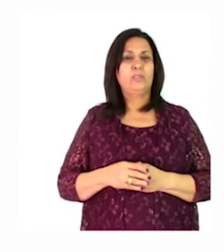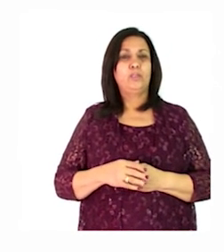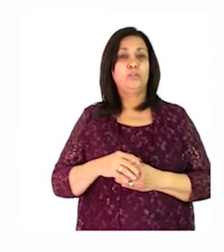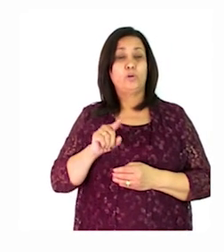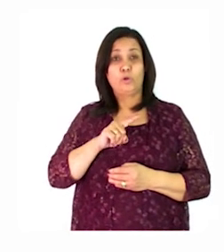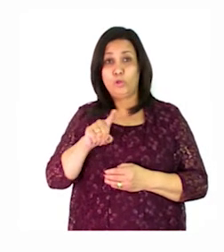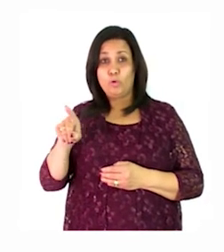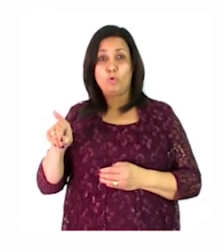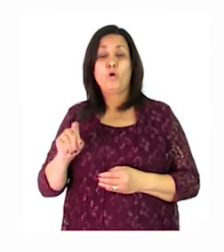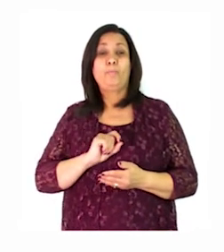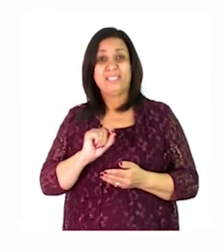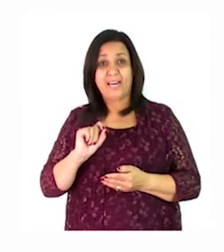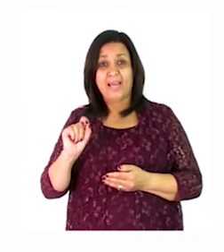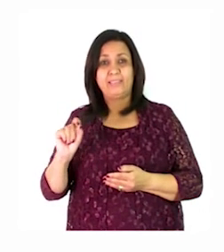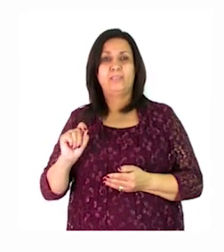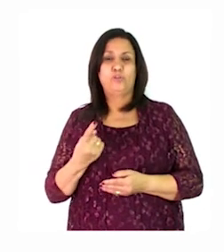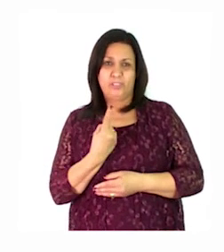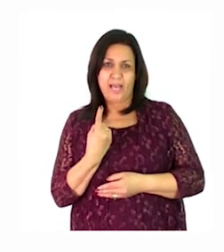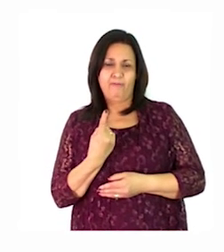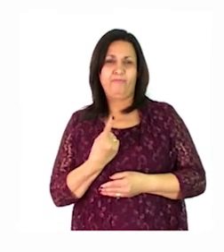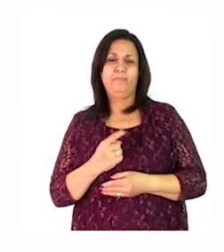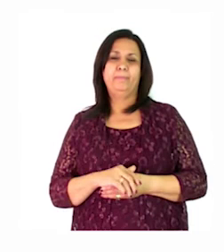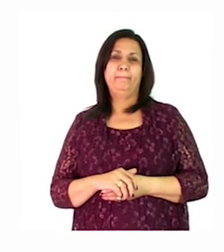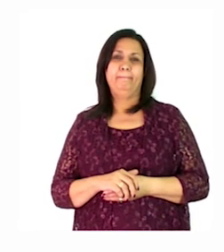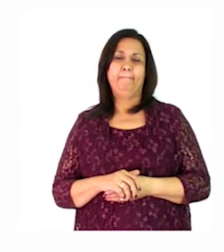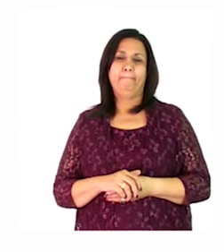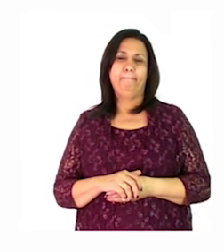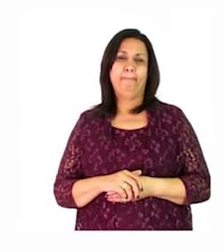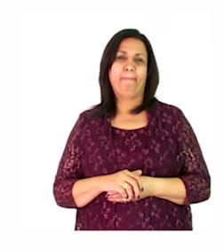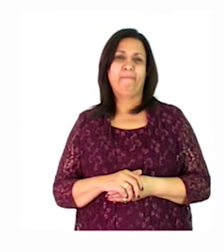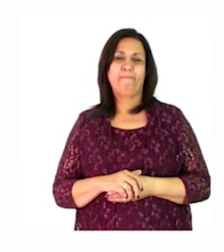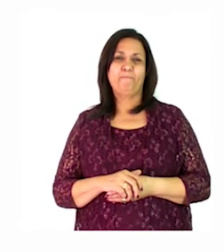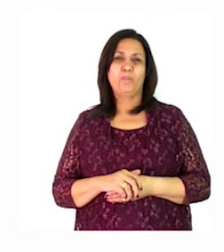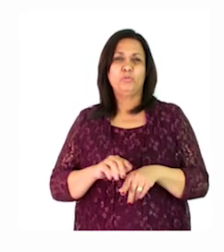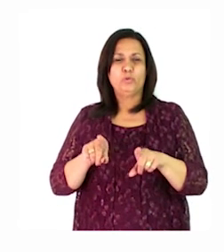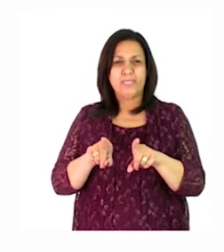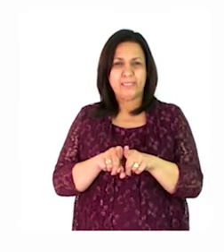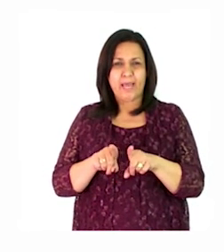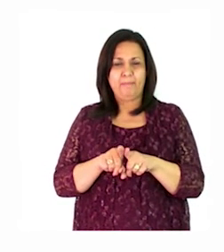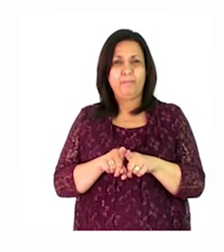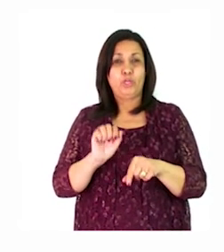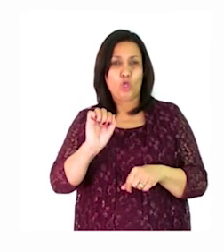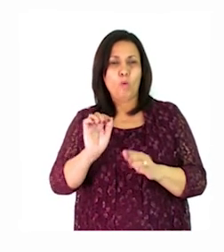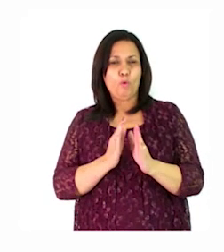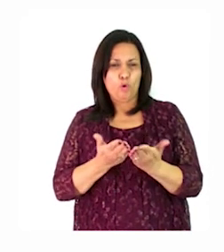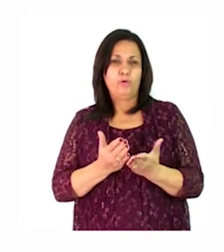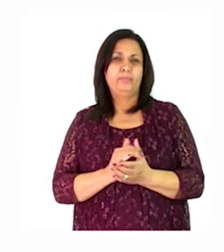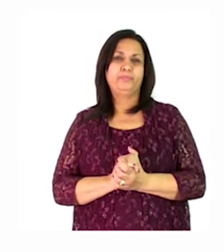this activity is to copy the signs that we use in